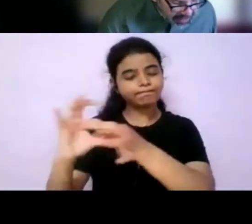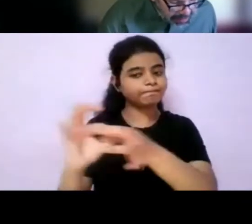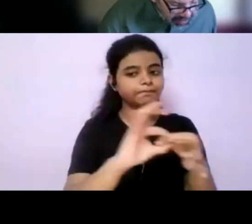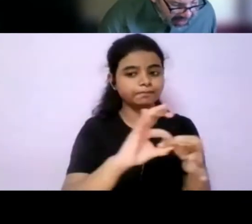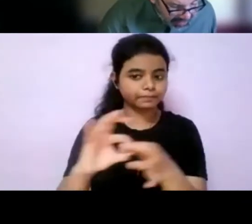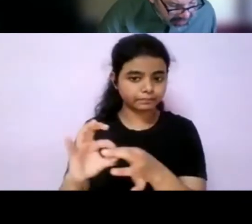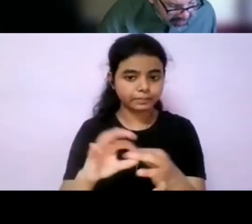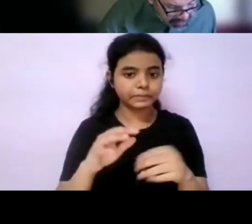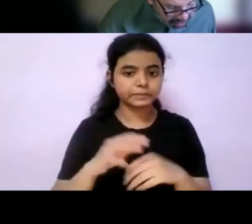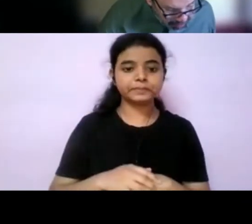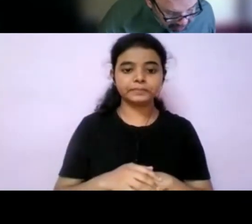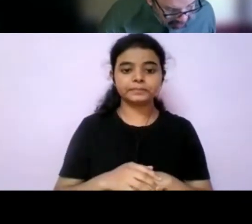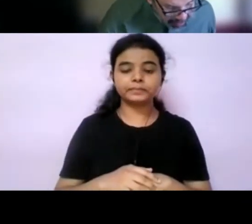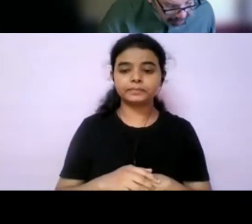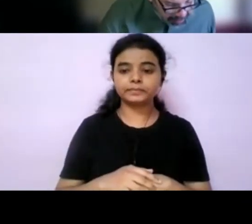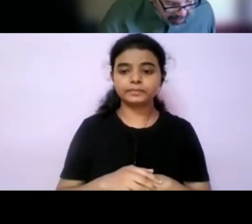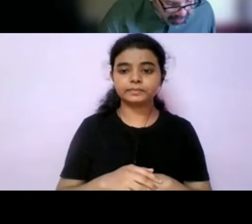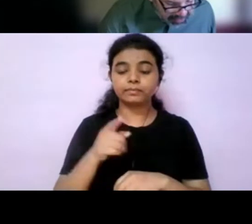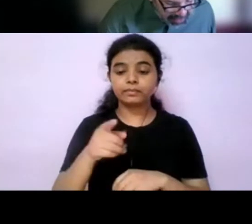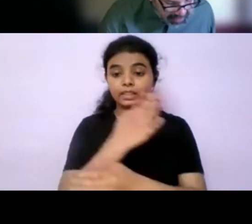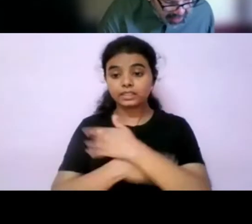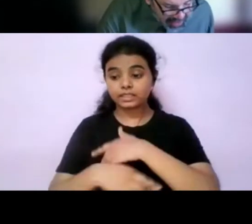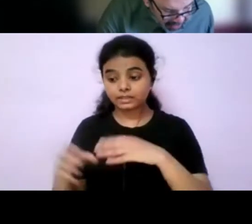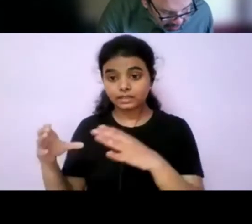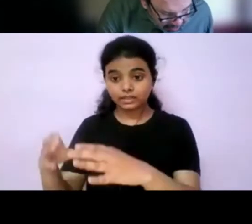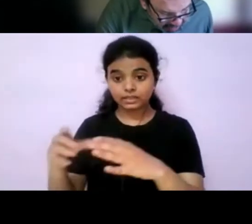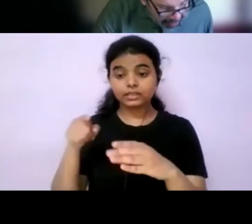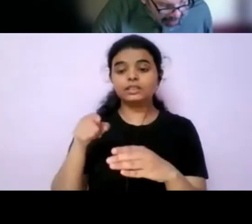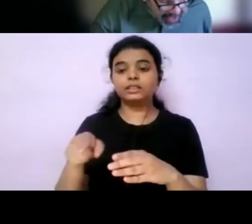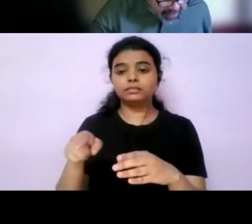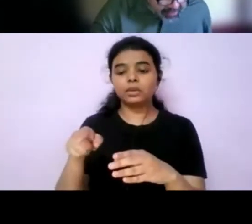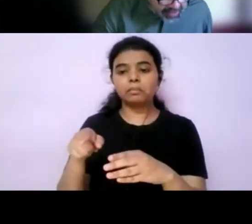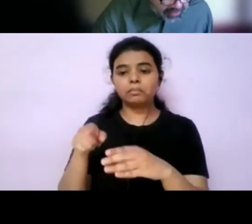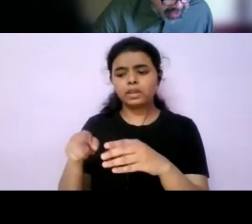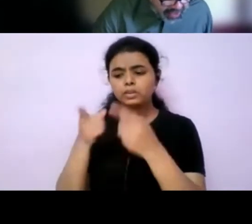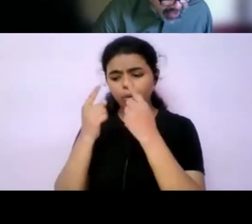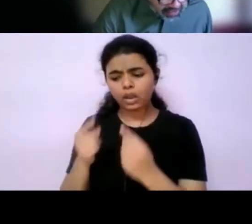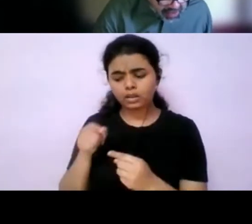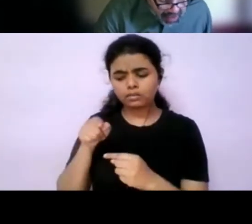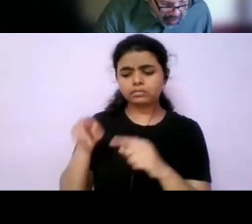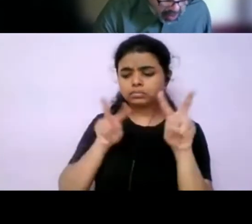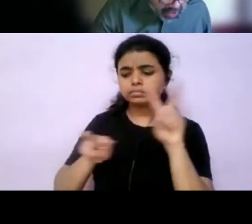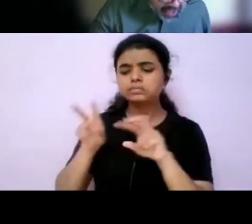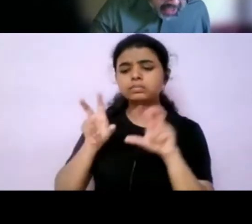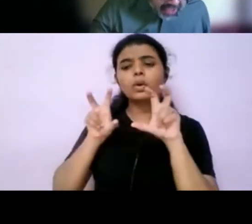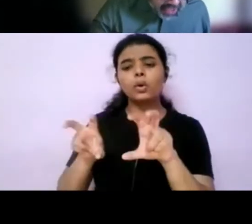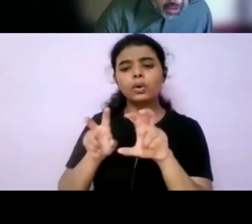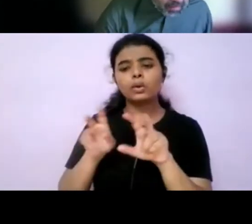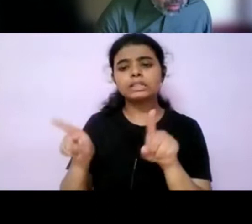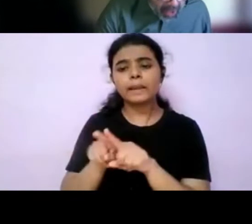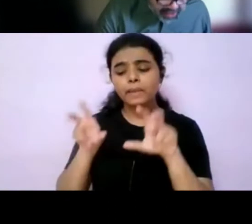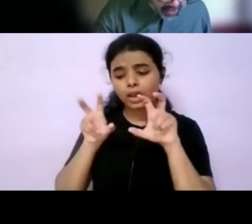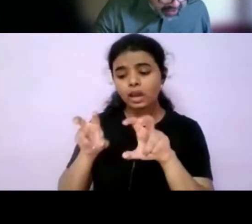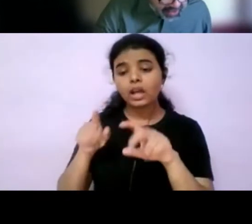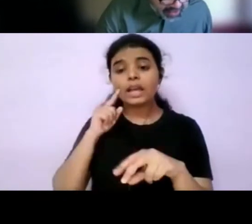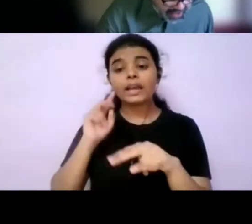this approach allows us to start with disabled people at the centre and to examine the activities they engage in, why they engage in them,